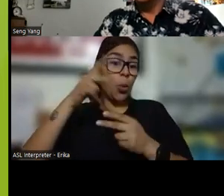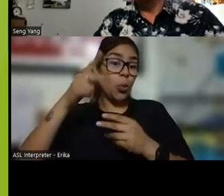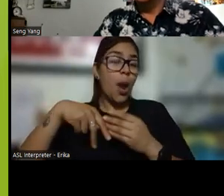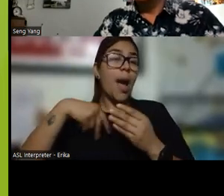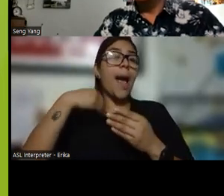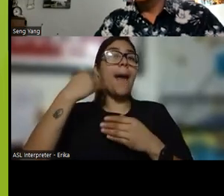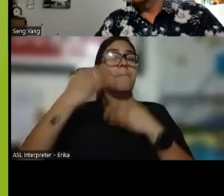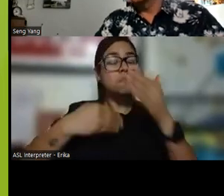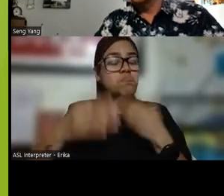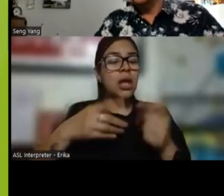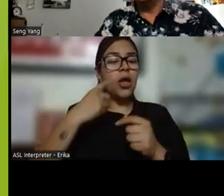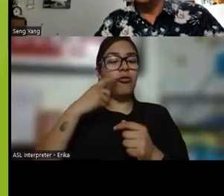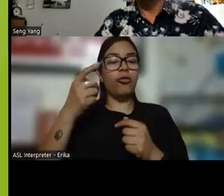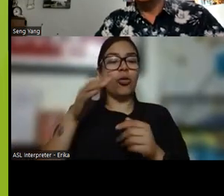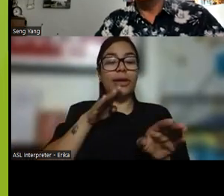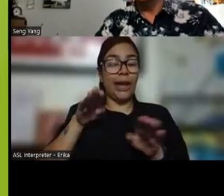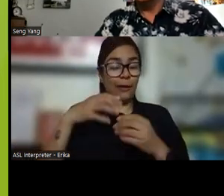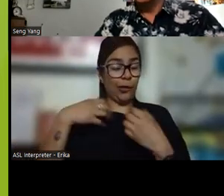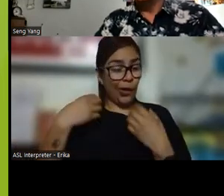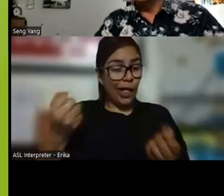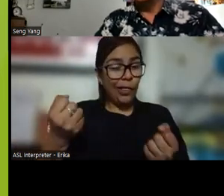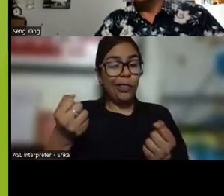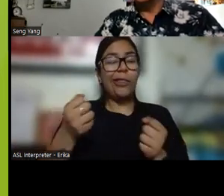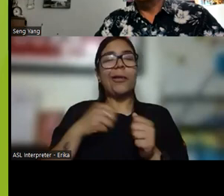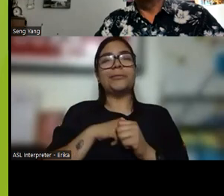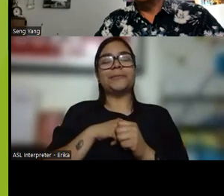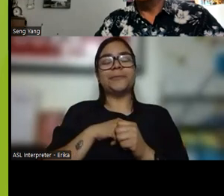from behavioral health or from their